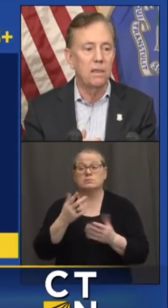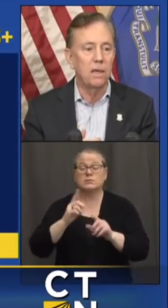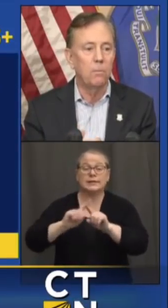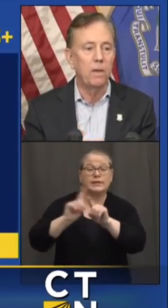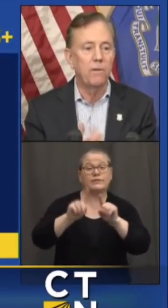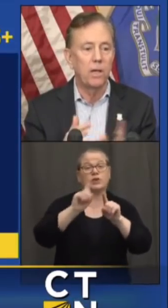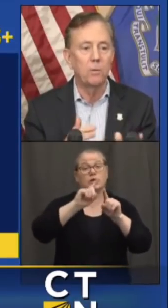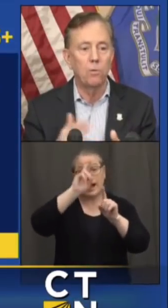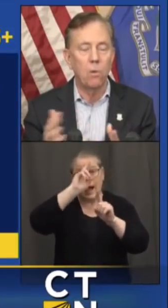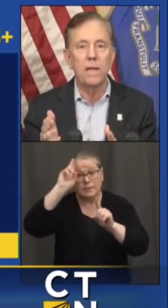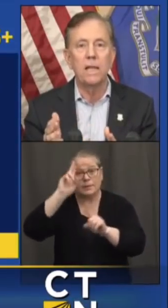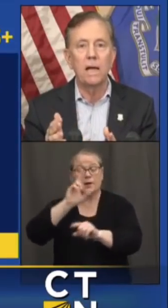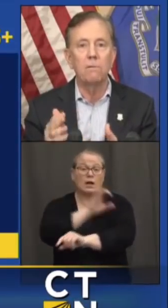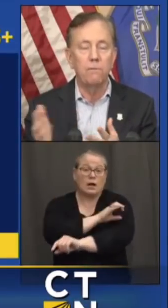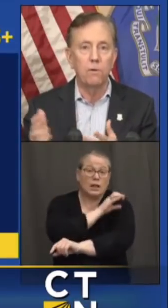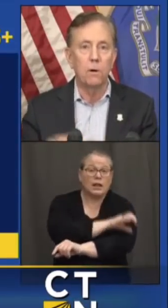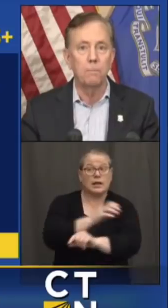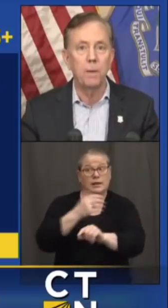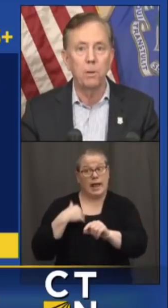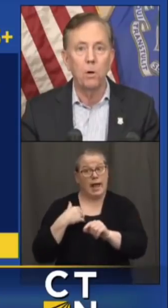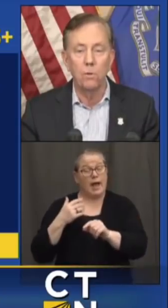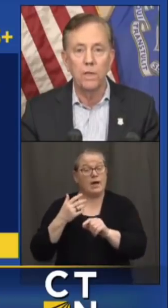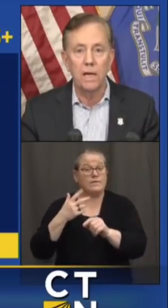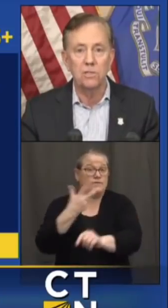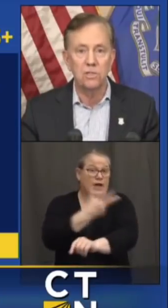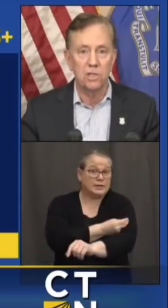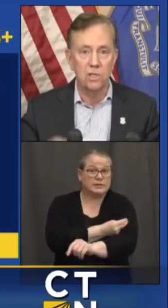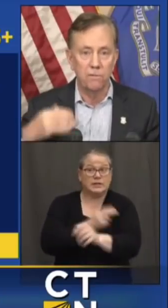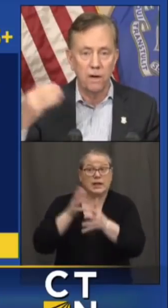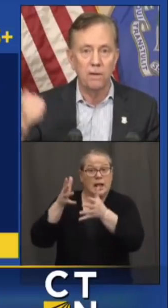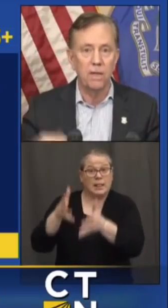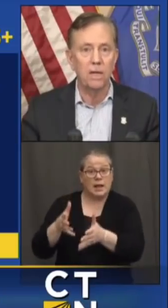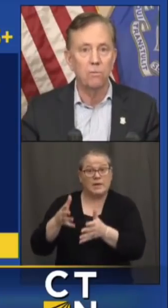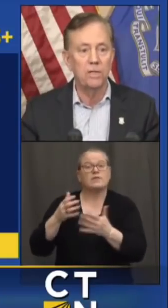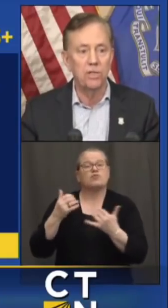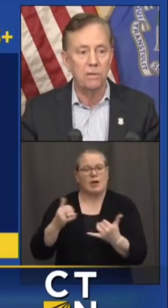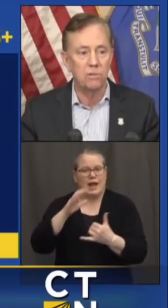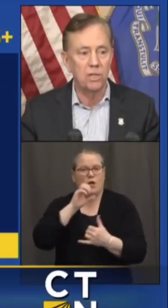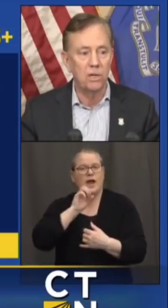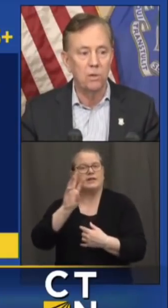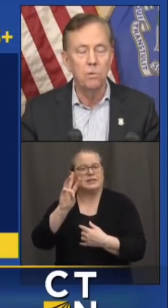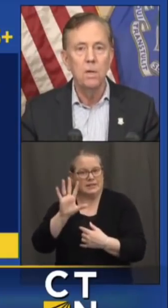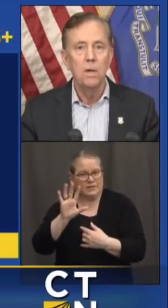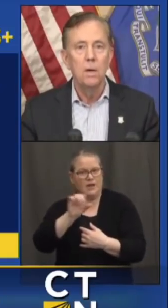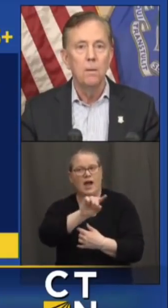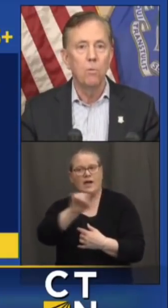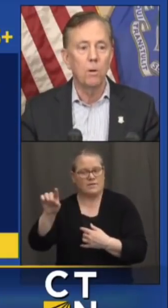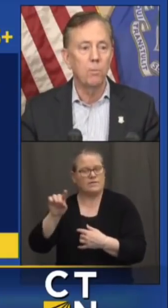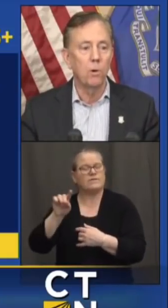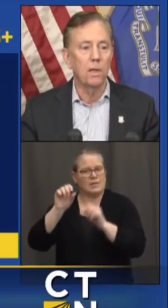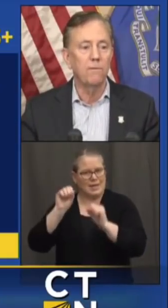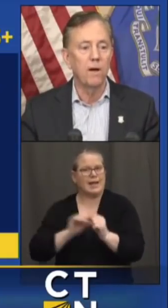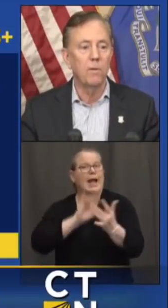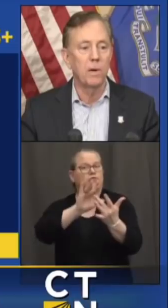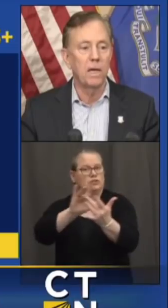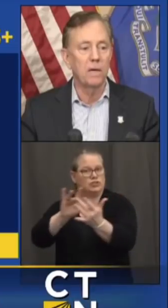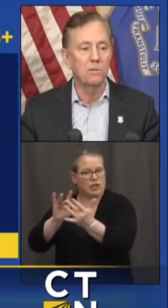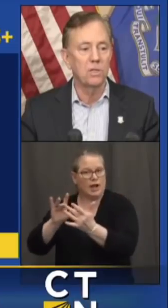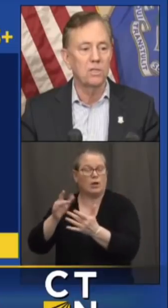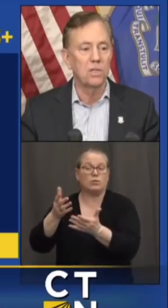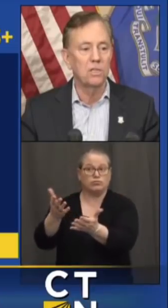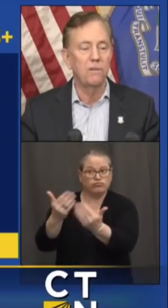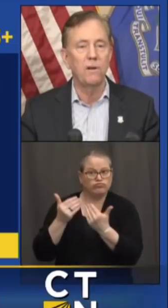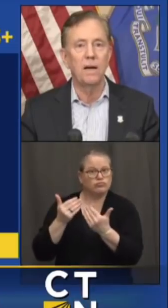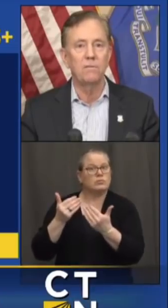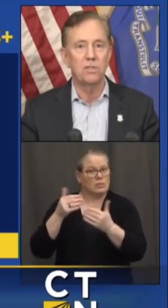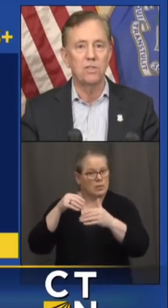of the day, they'll be available right now for people over the age of 65. They can reach out and tell you. More importantly, for everybody